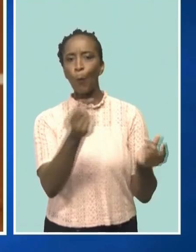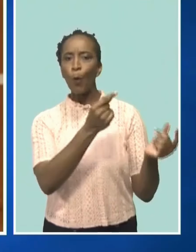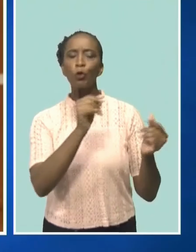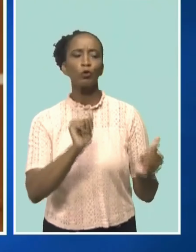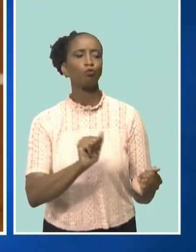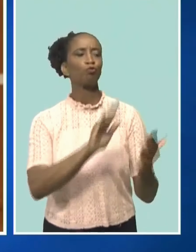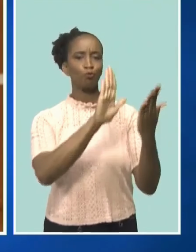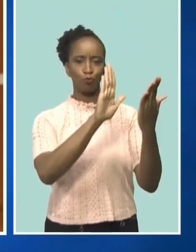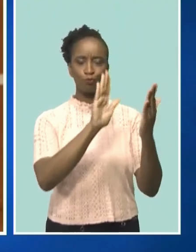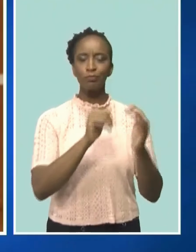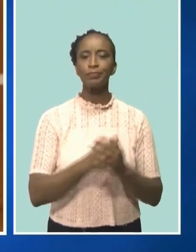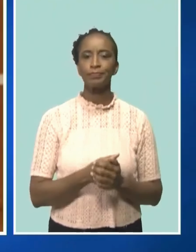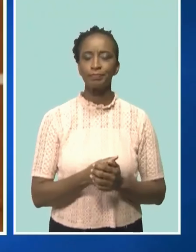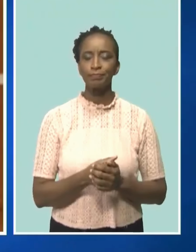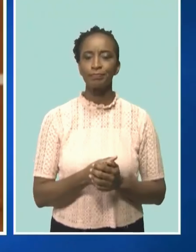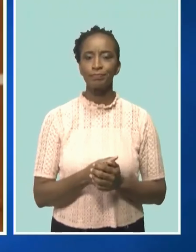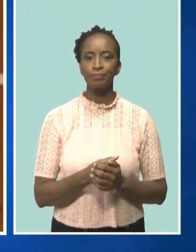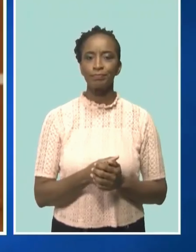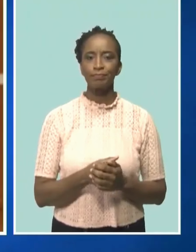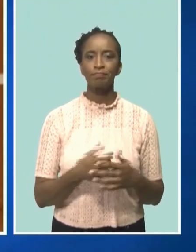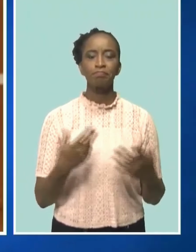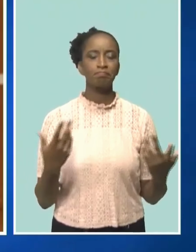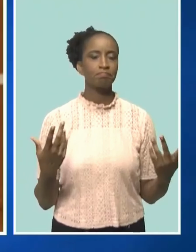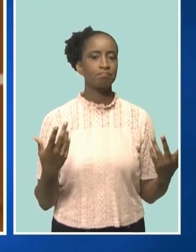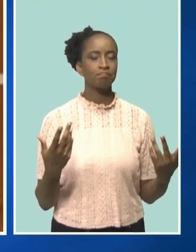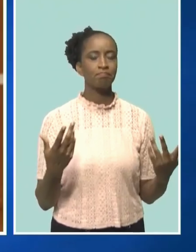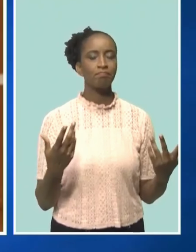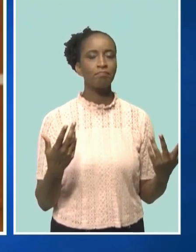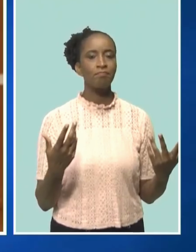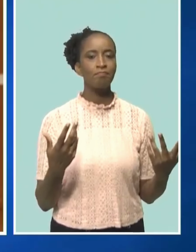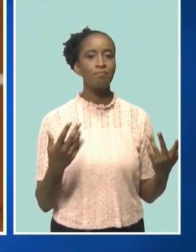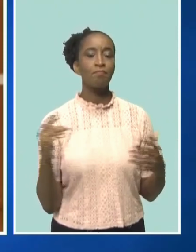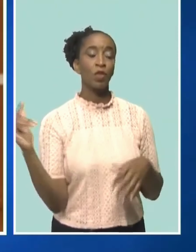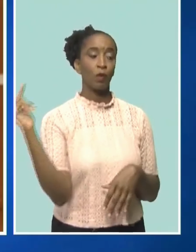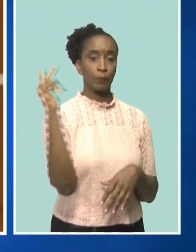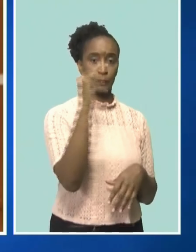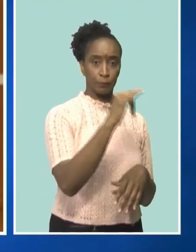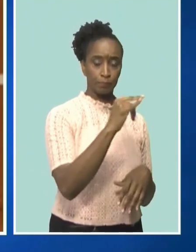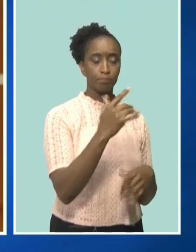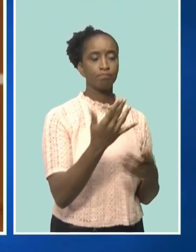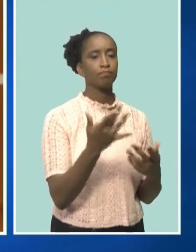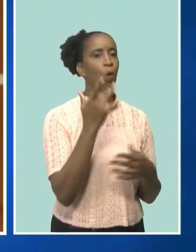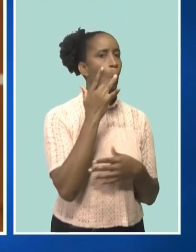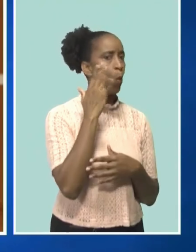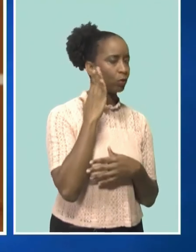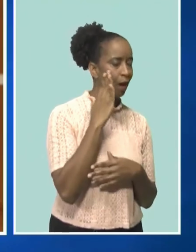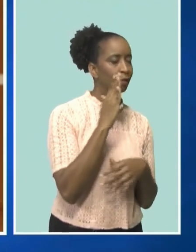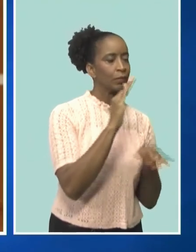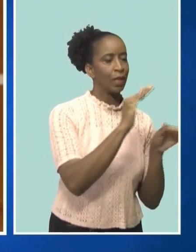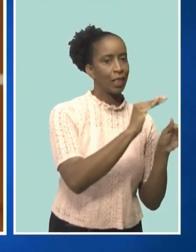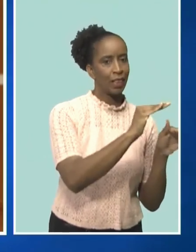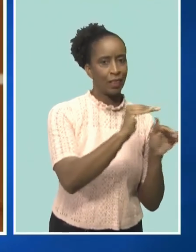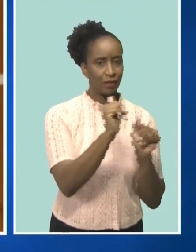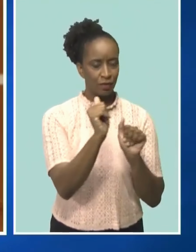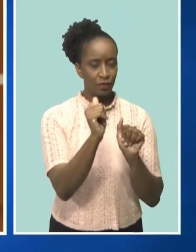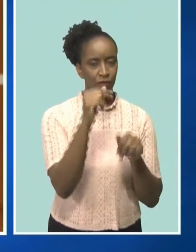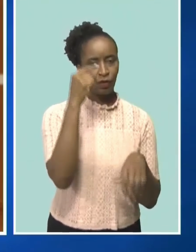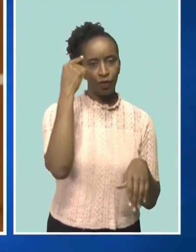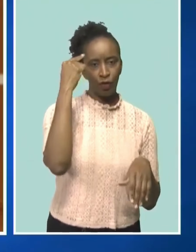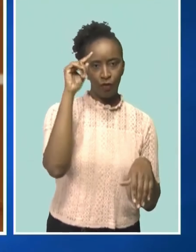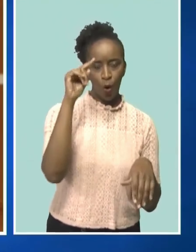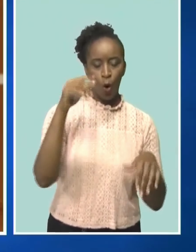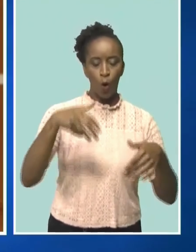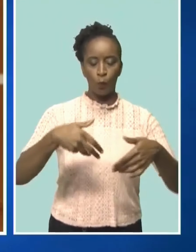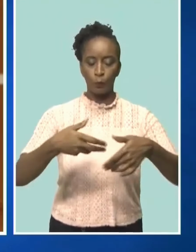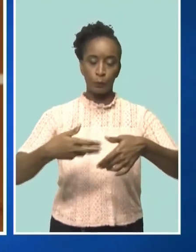Before we leave a destination, the hotel, to go to a venue to play,